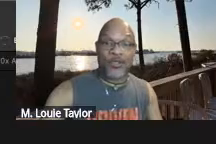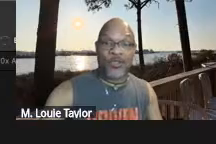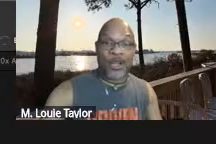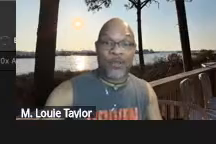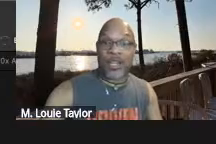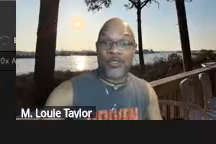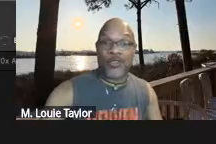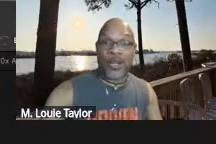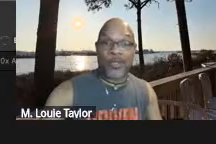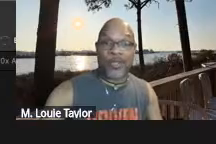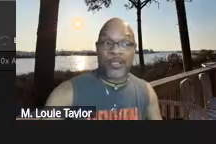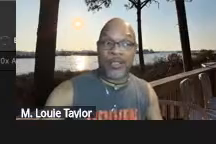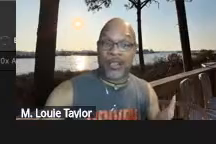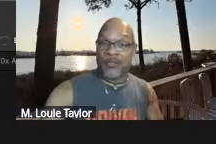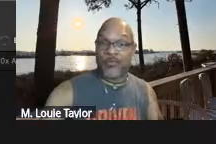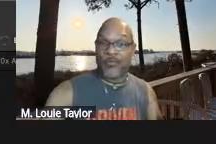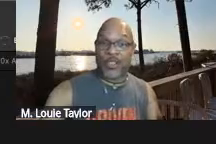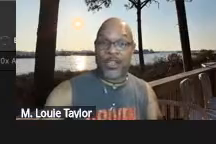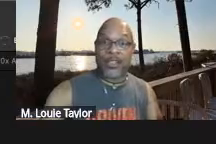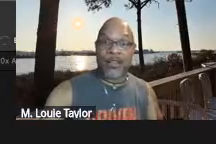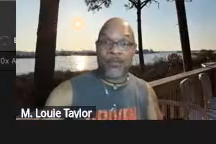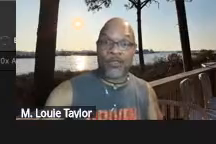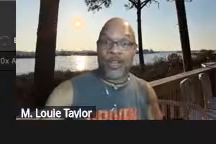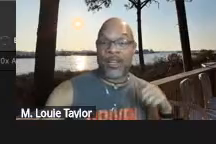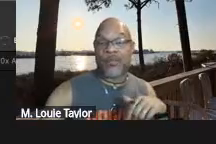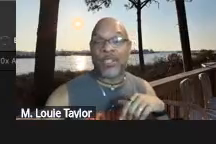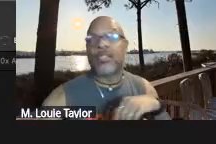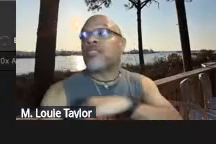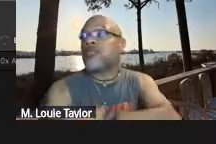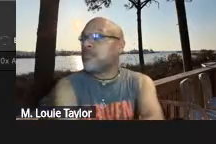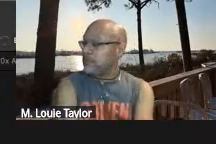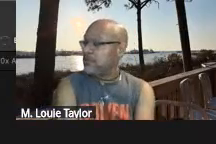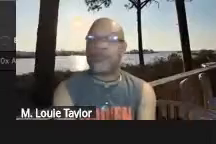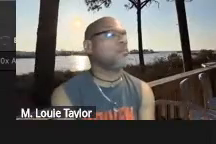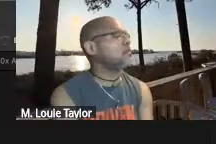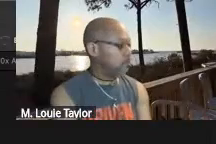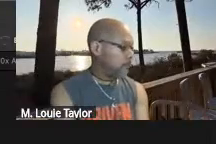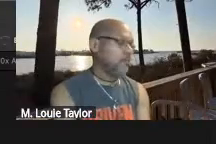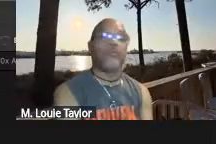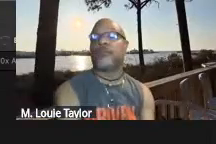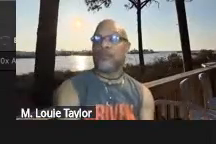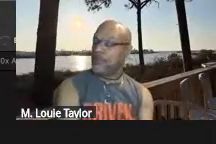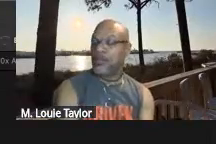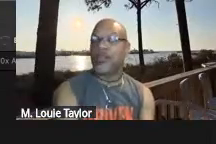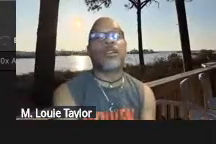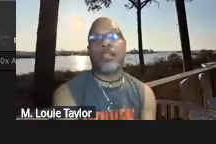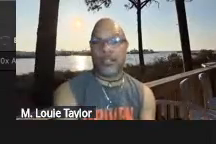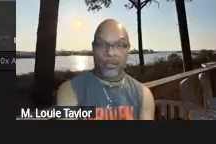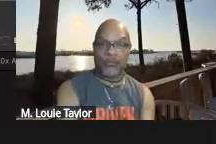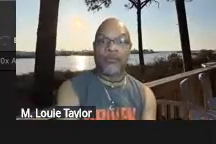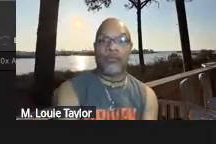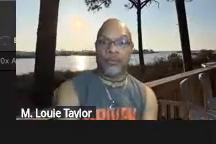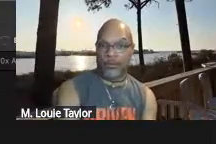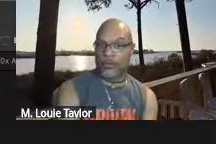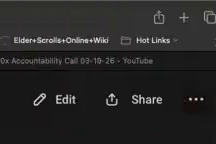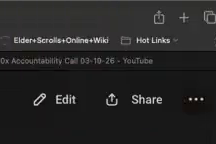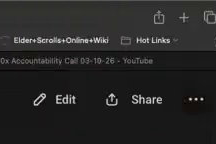why I use the drops. I use the drops because when 10 o'clock roll around and I'm sitting there going, cookies.